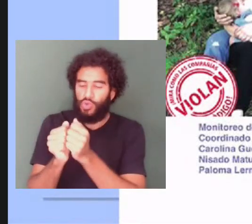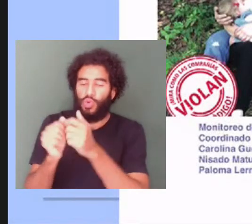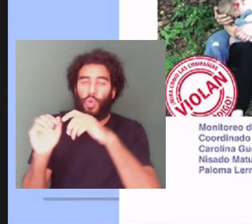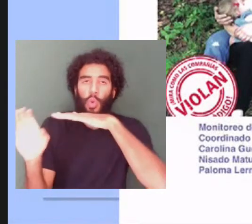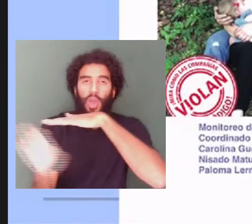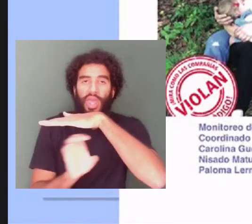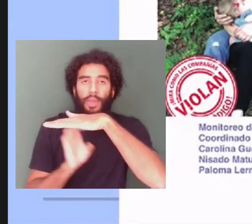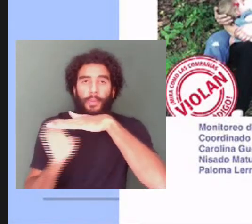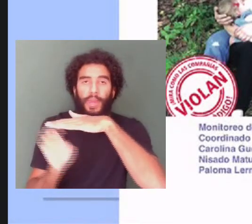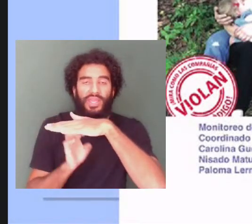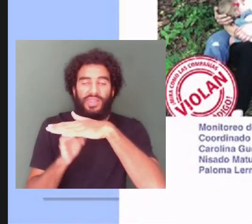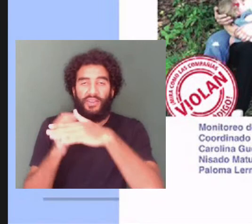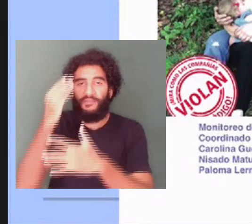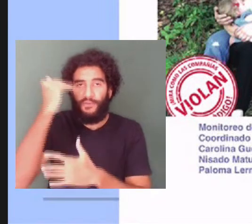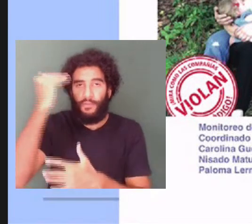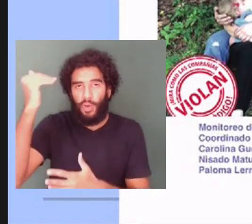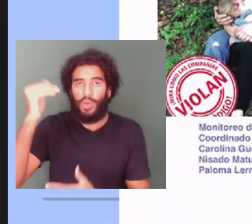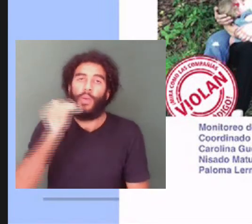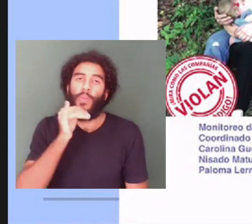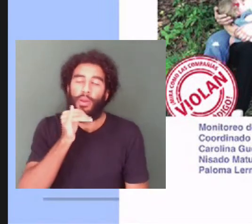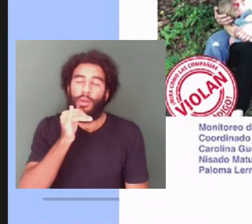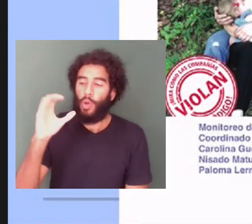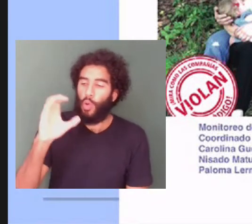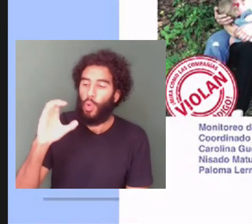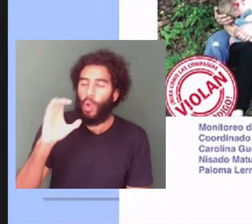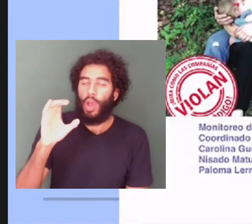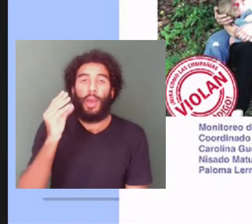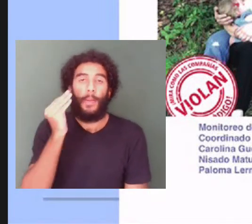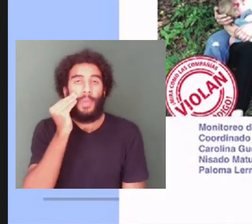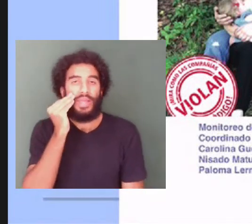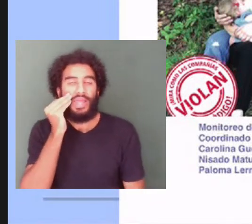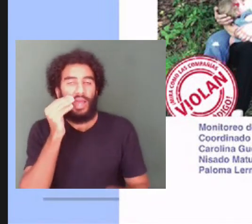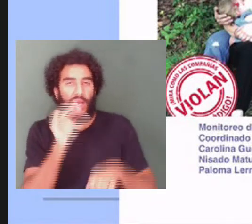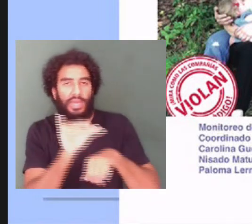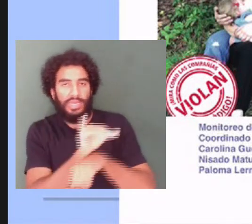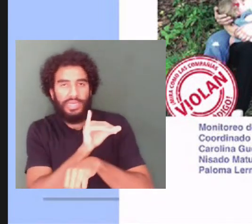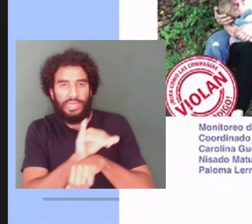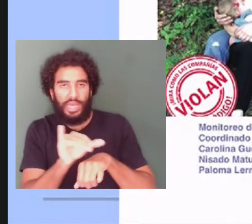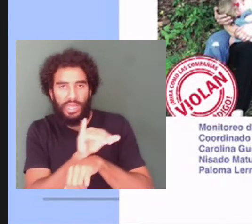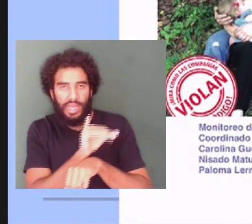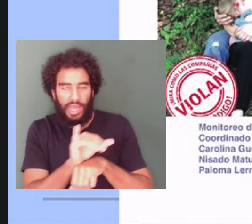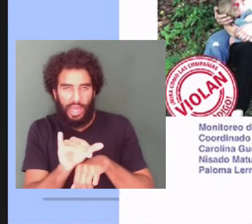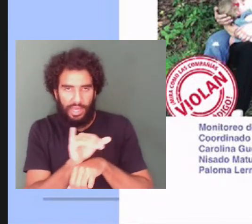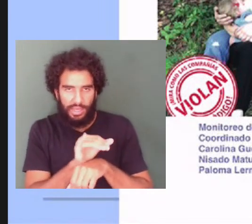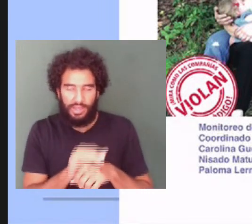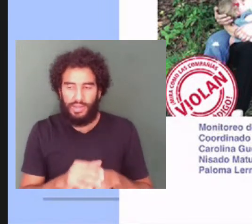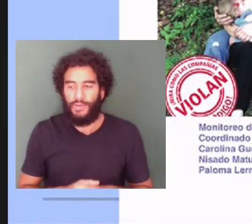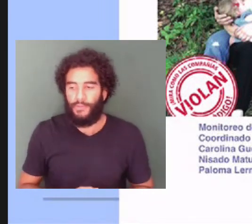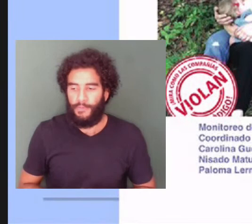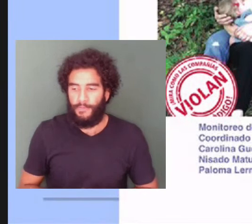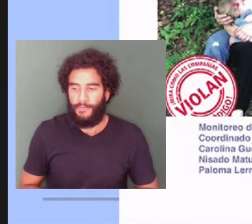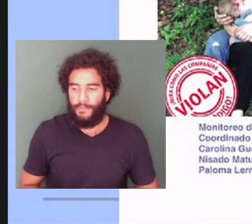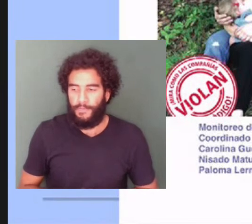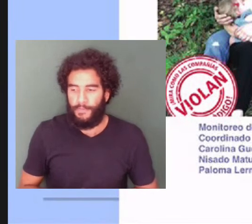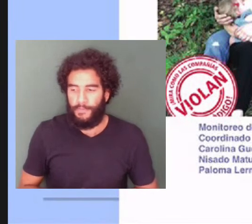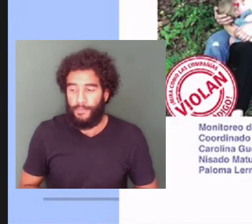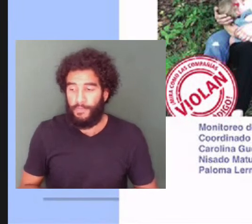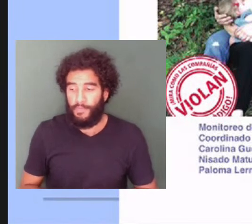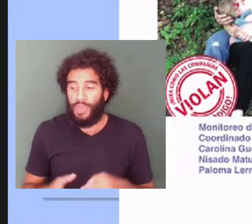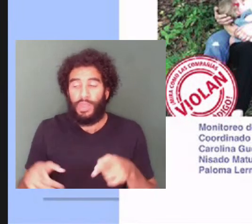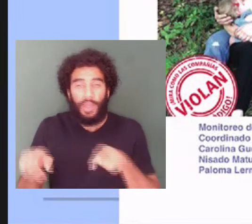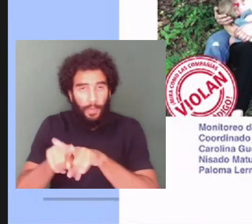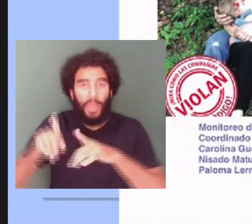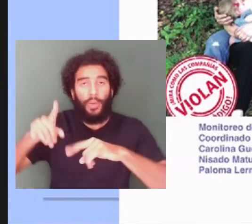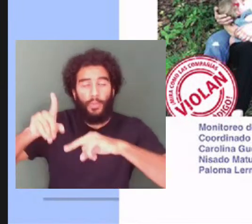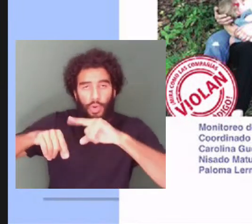in several different countries of Latin America, they went together to promote through a series of drugstores and